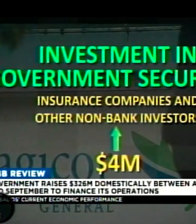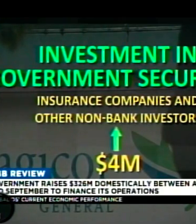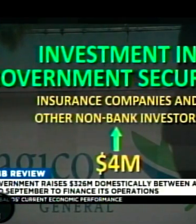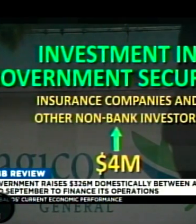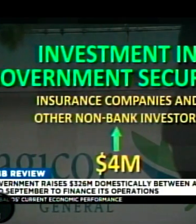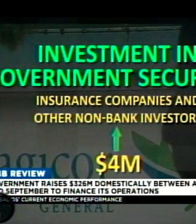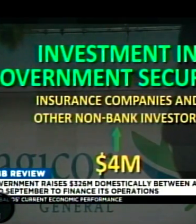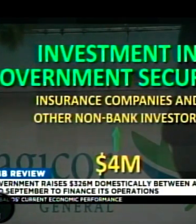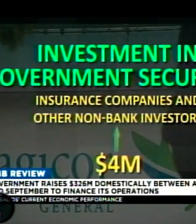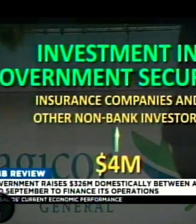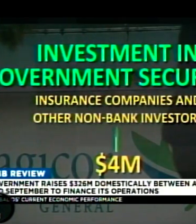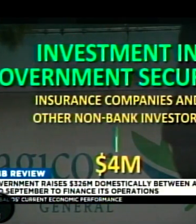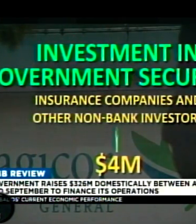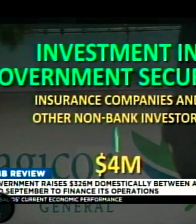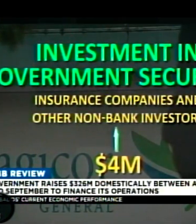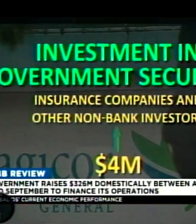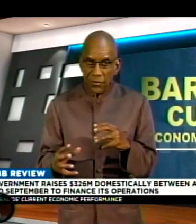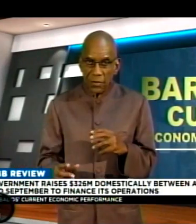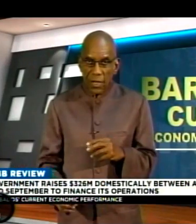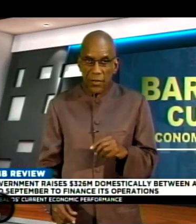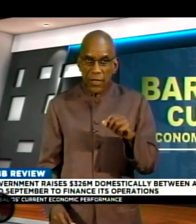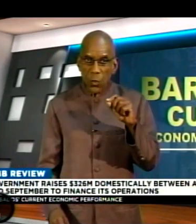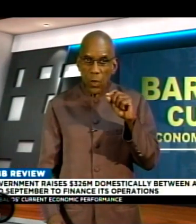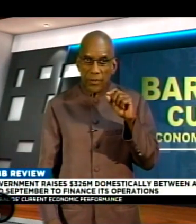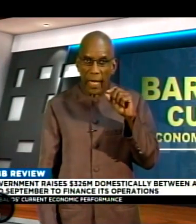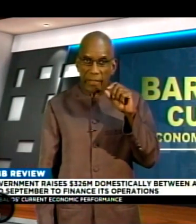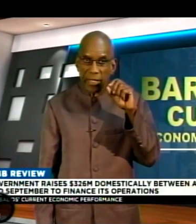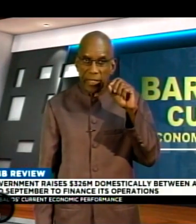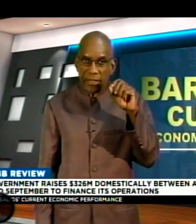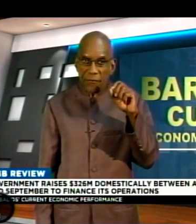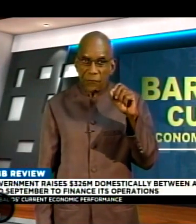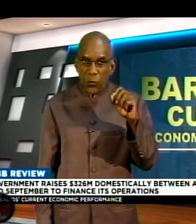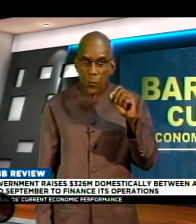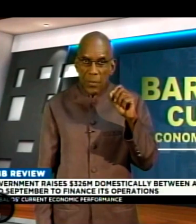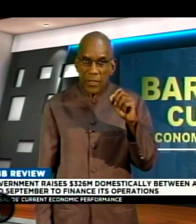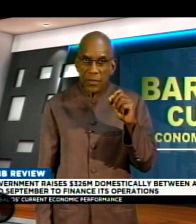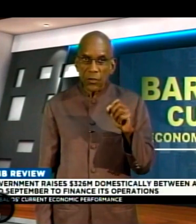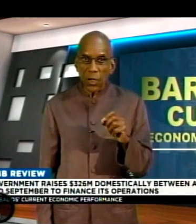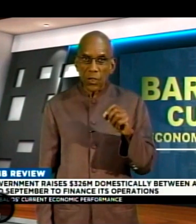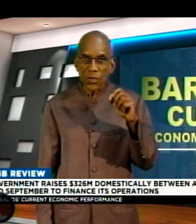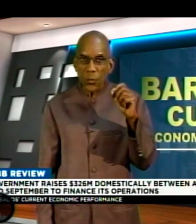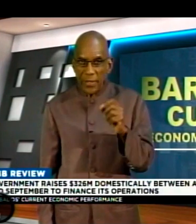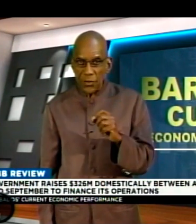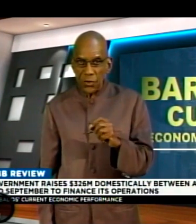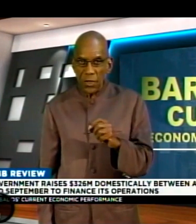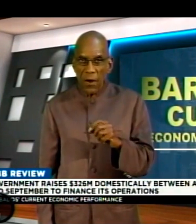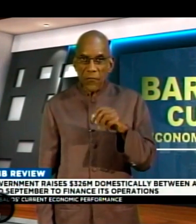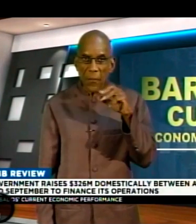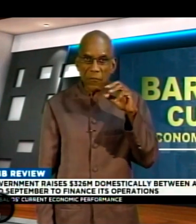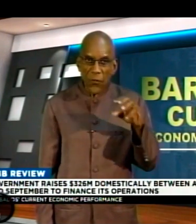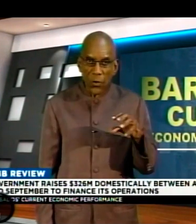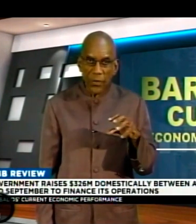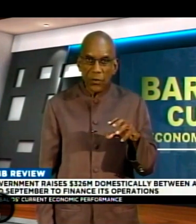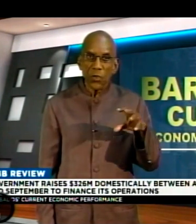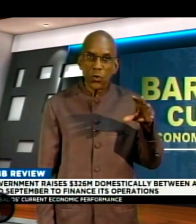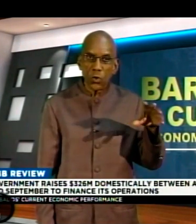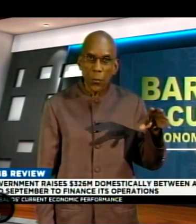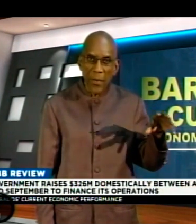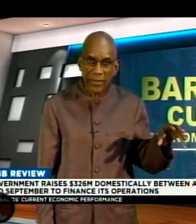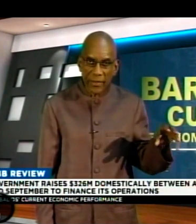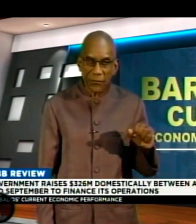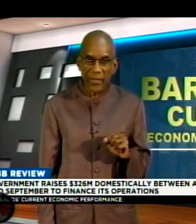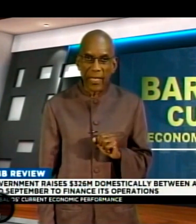financing. In addition, there was an $84 million switch from foreign